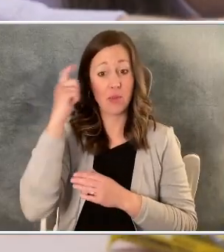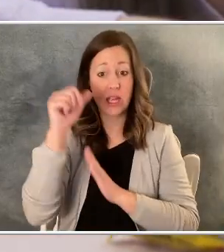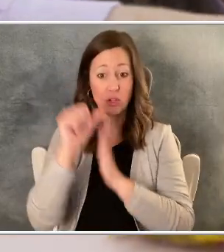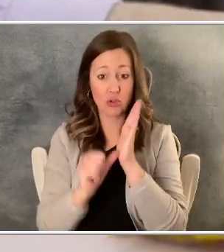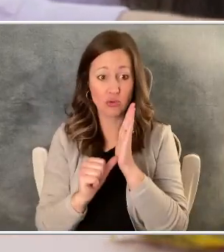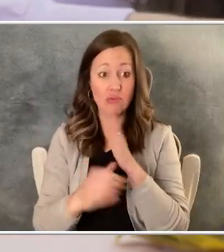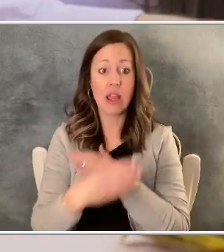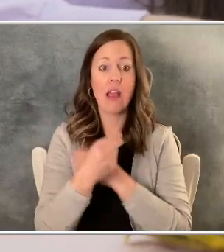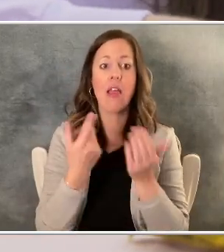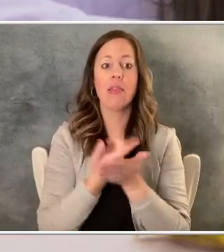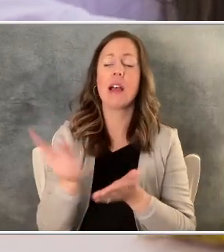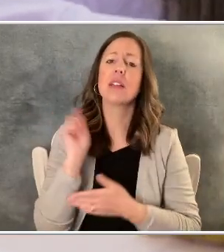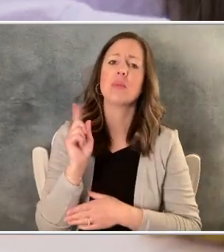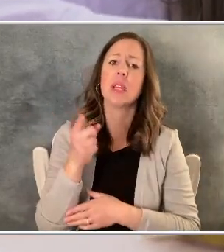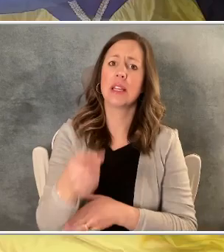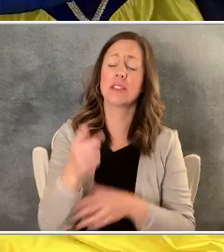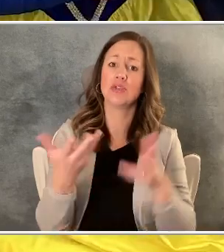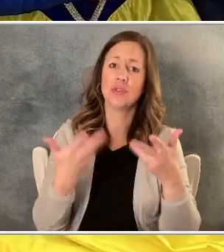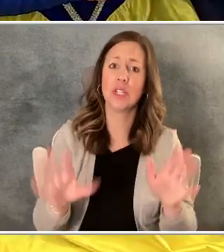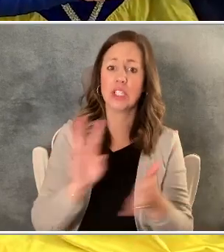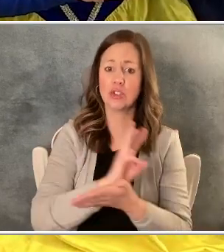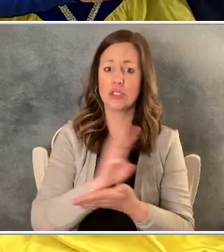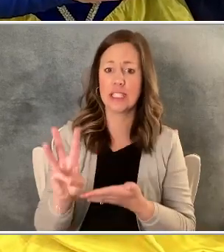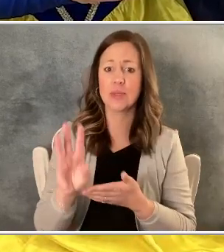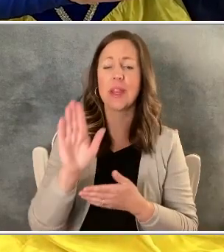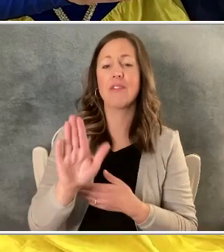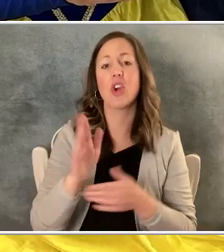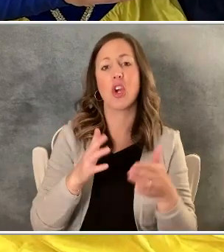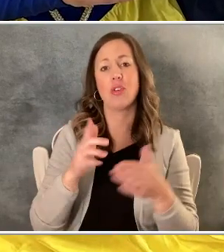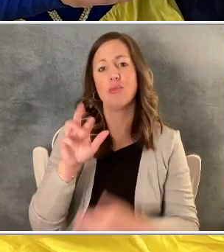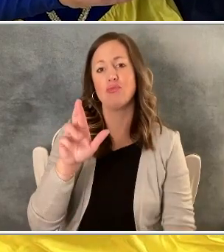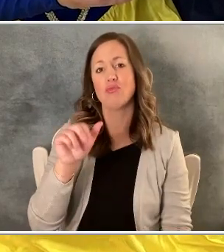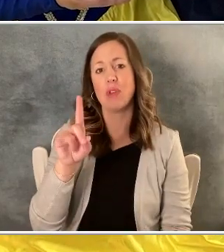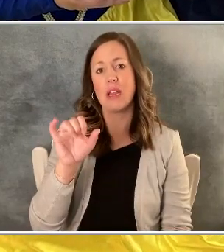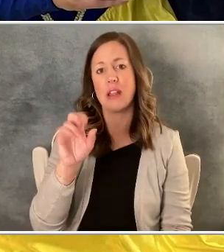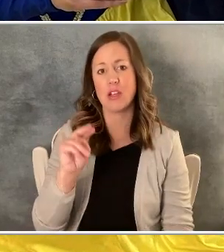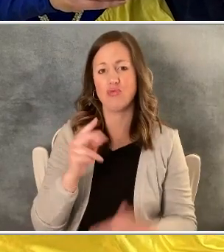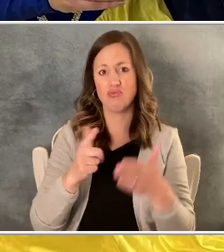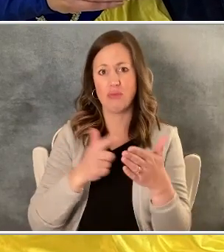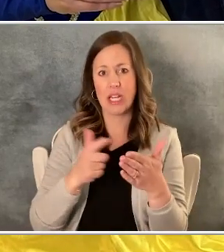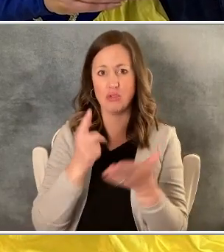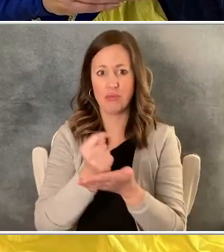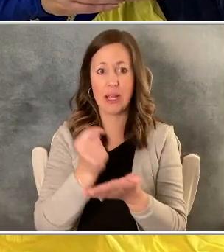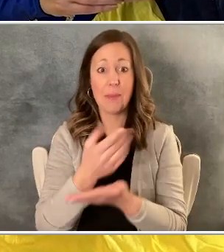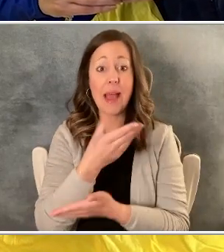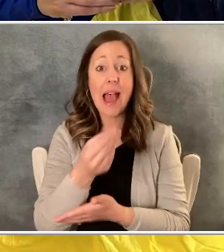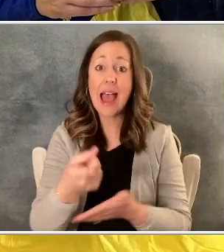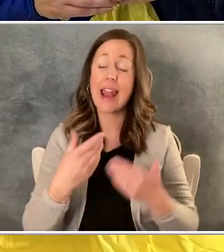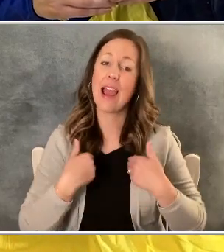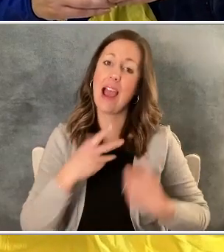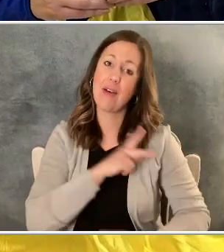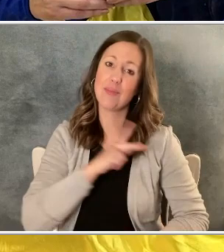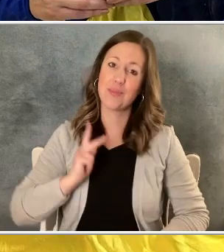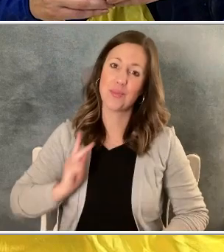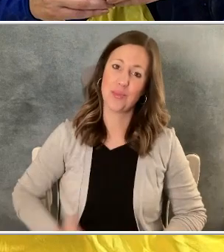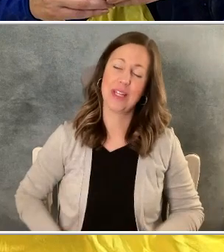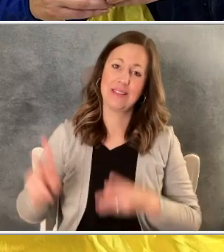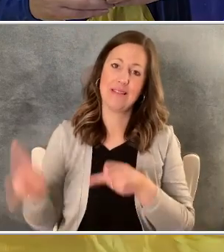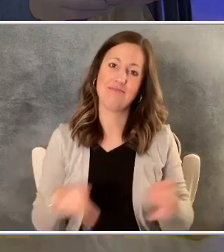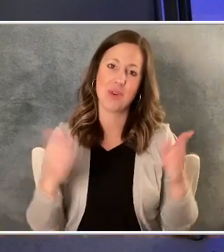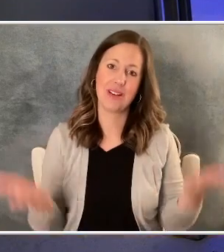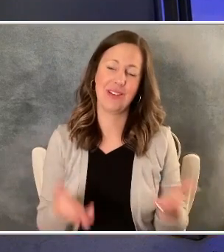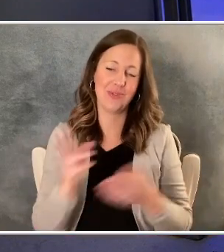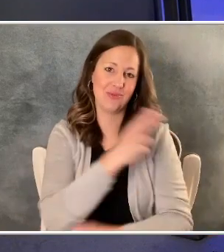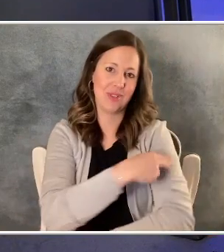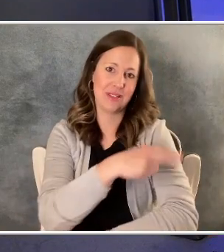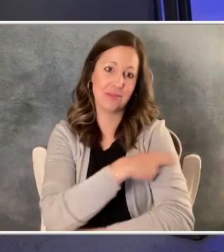week, she wrapped up 6 weeks of radiation treatment, followed by a princess party right here at the hospital. Today, we are